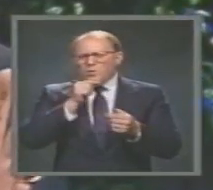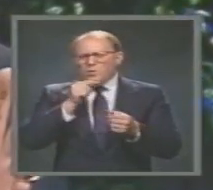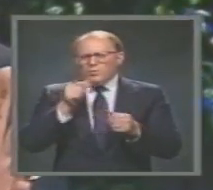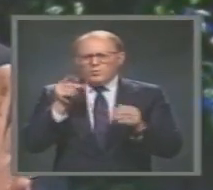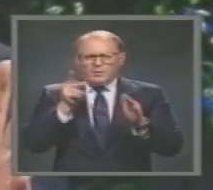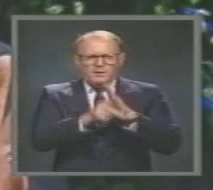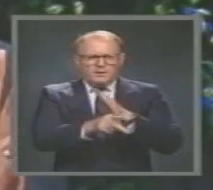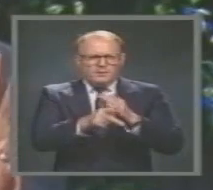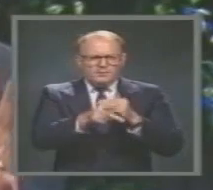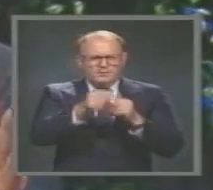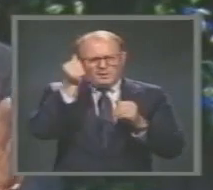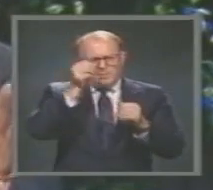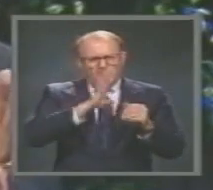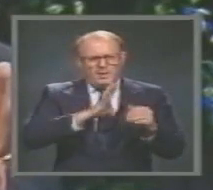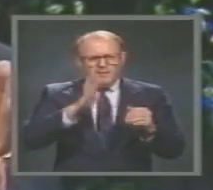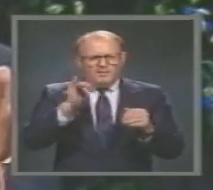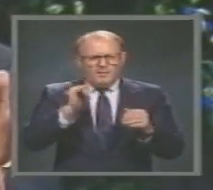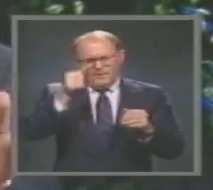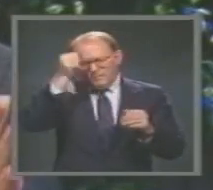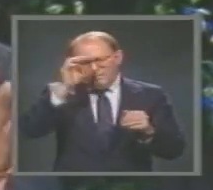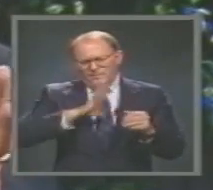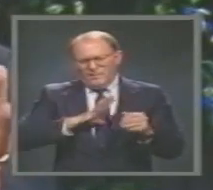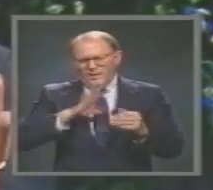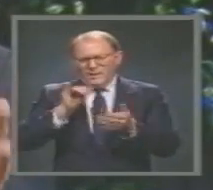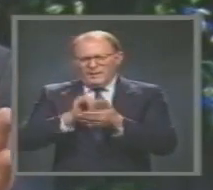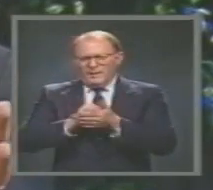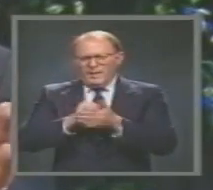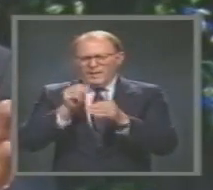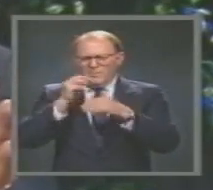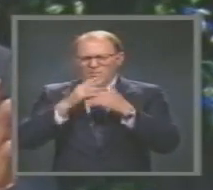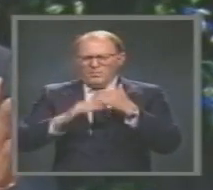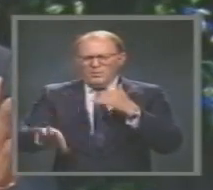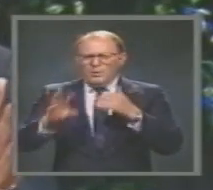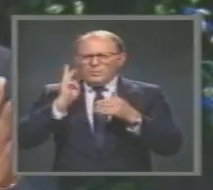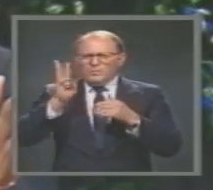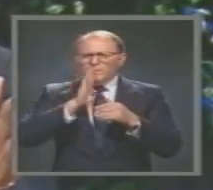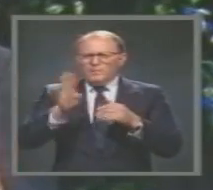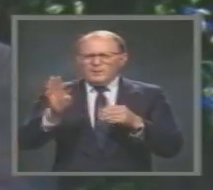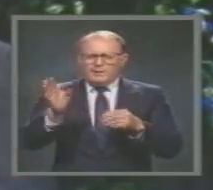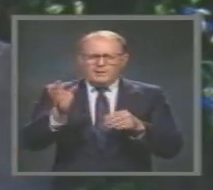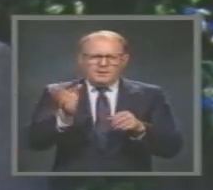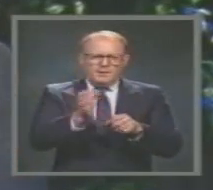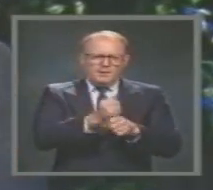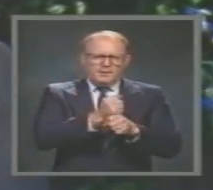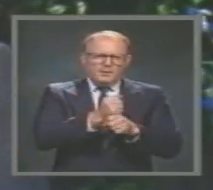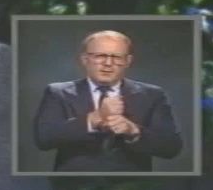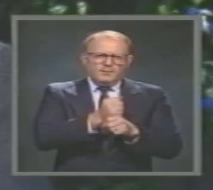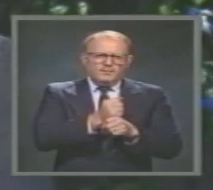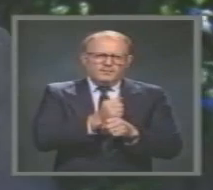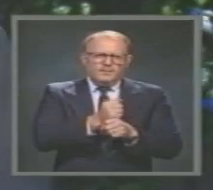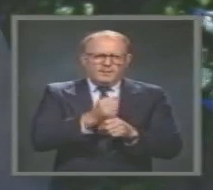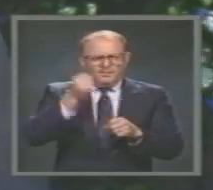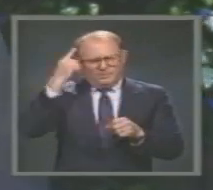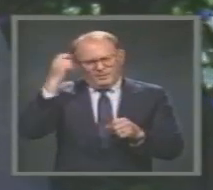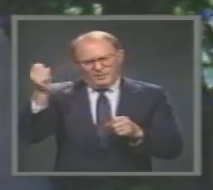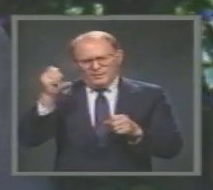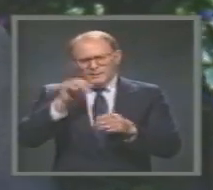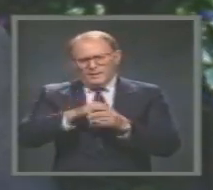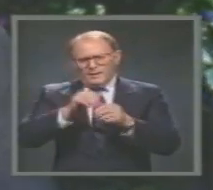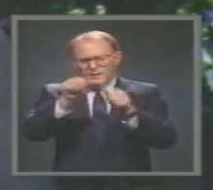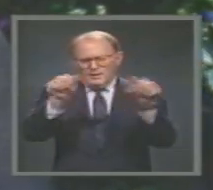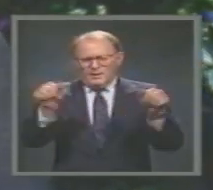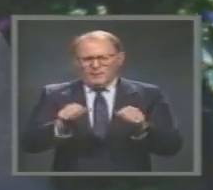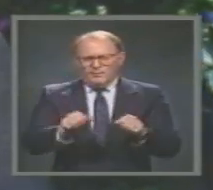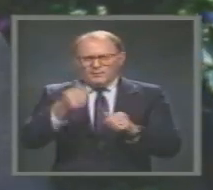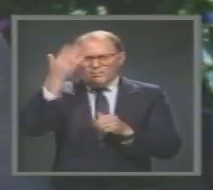blood, by man shall his blood be shed. For," and here's the reason, "in the image